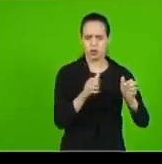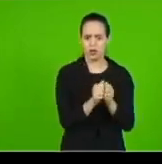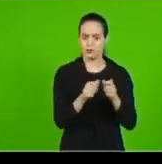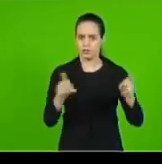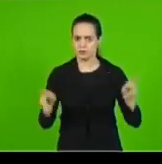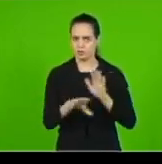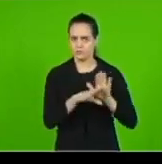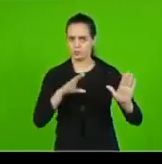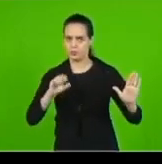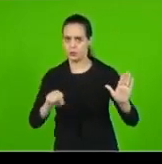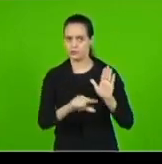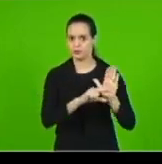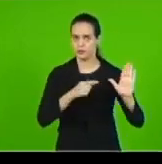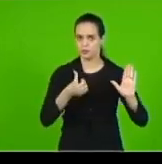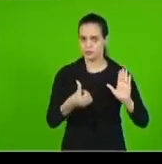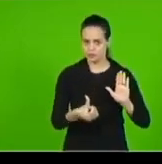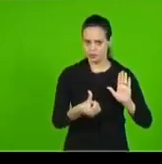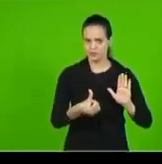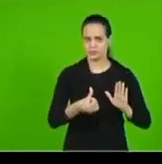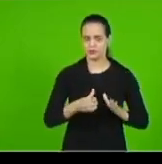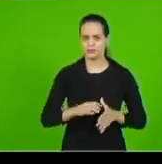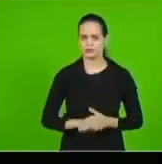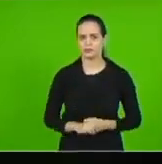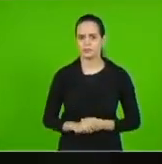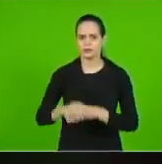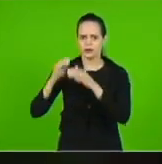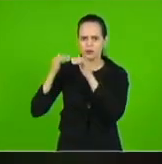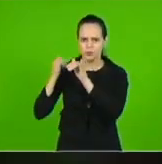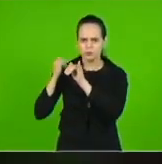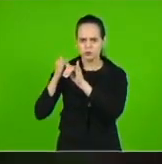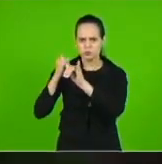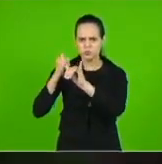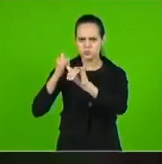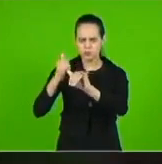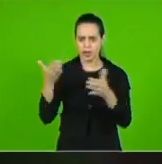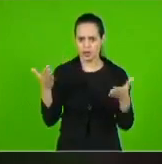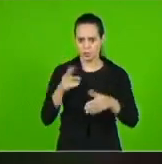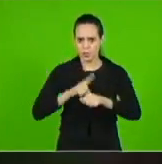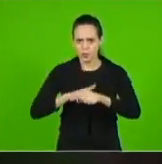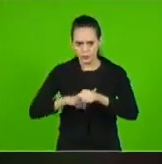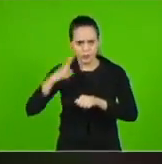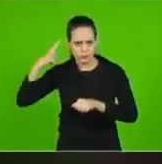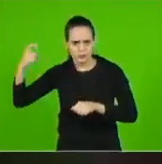Book of Revelation chapter 8 verse 6.